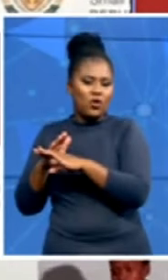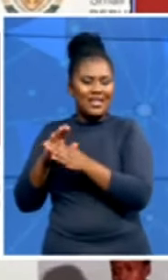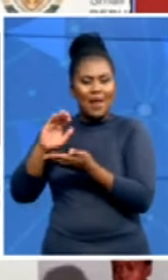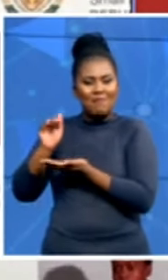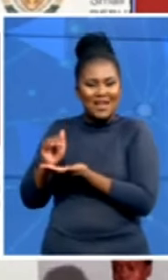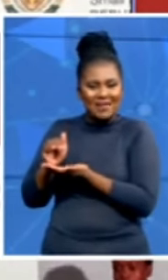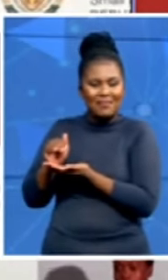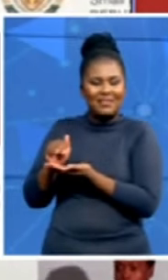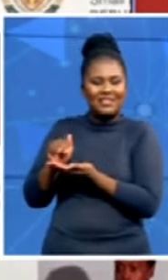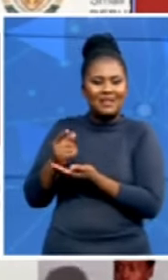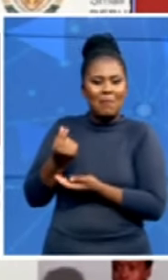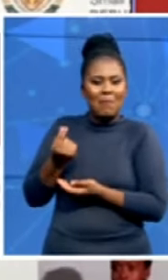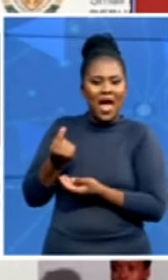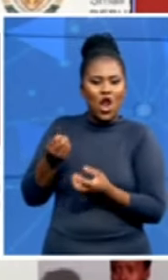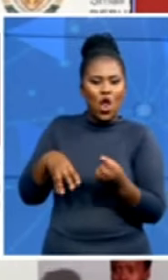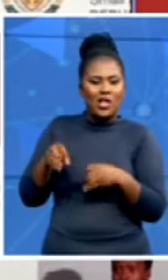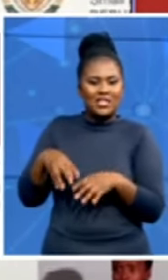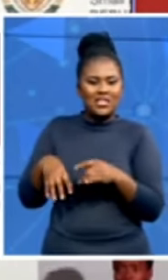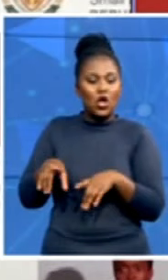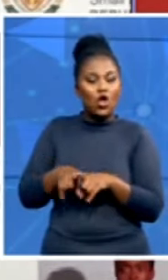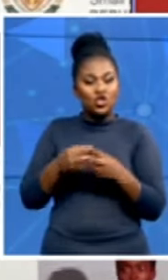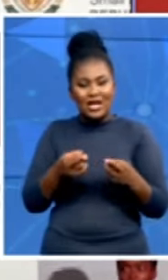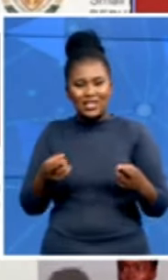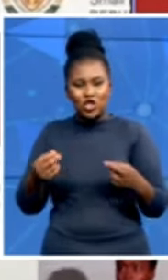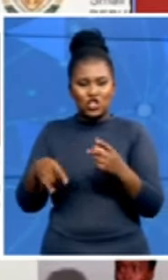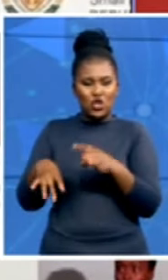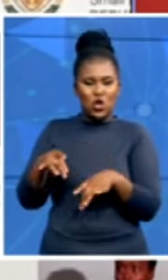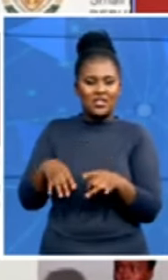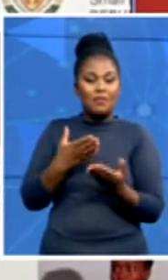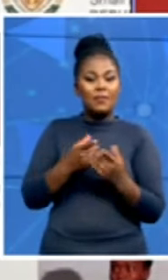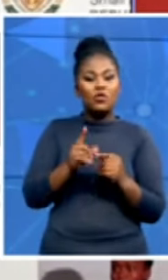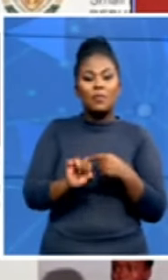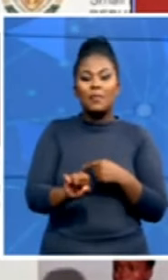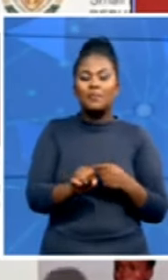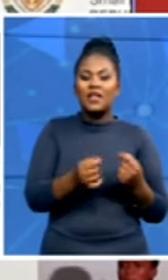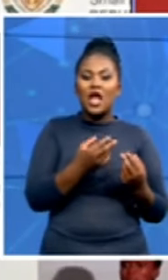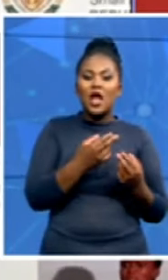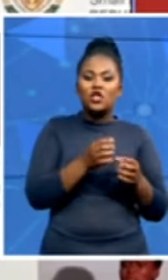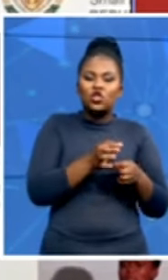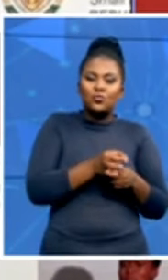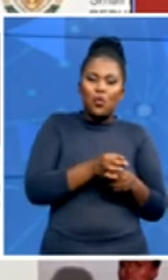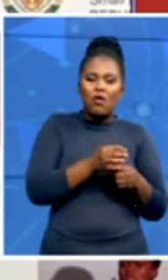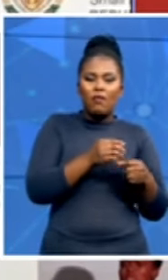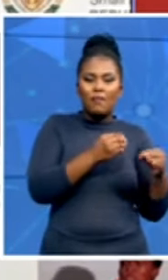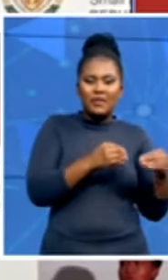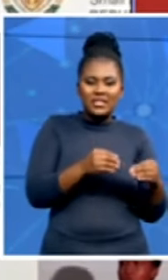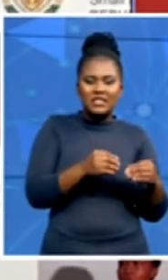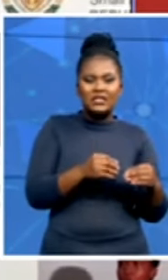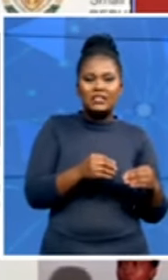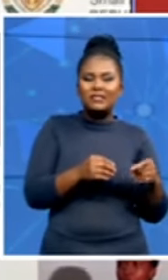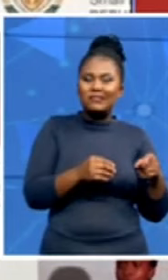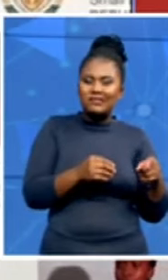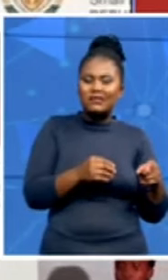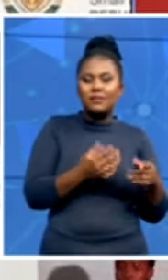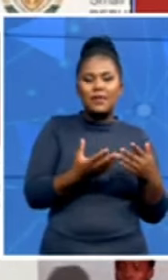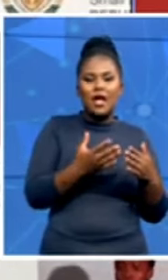wherein we find that other business, small businesses are double dipping, which is why the importance of the establishment of the war